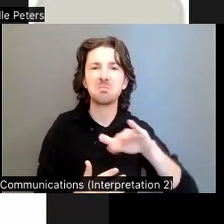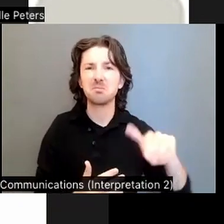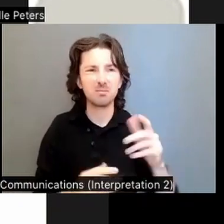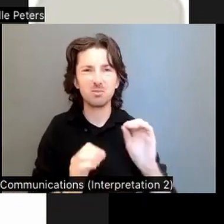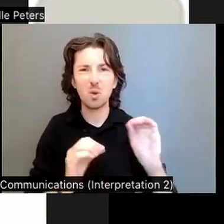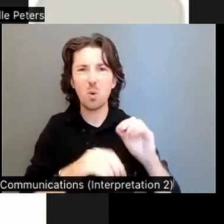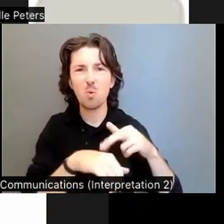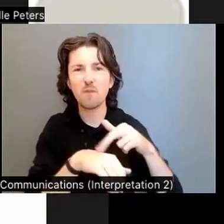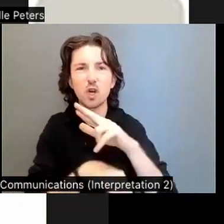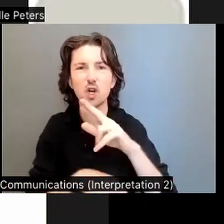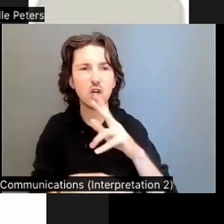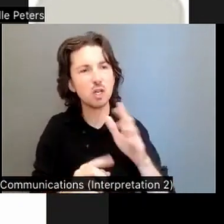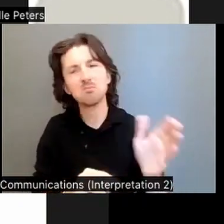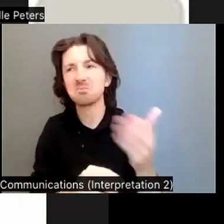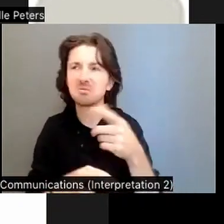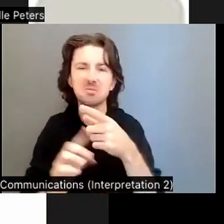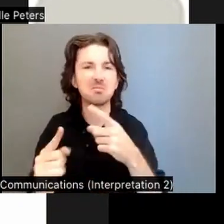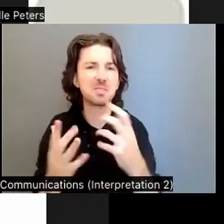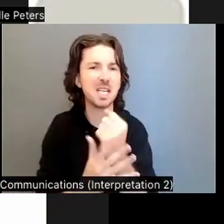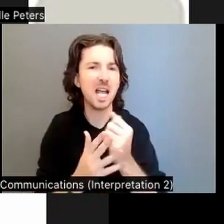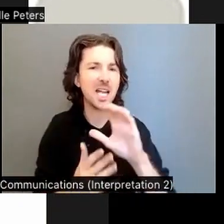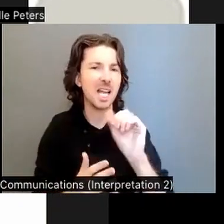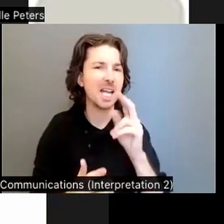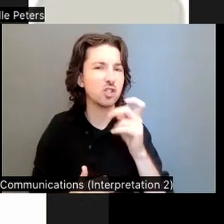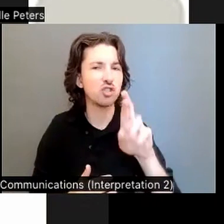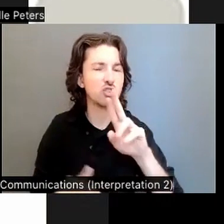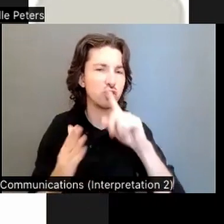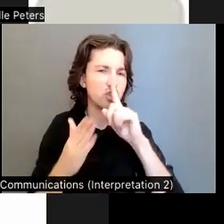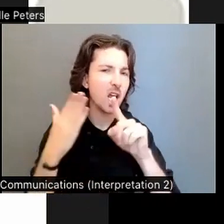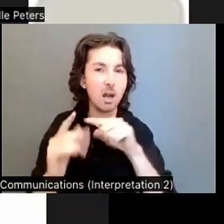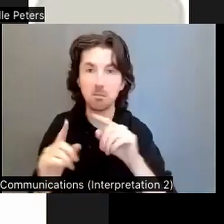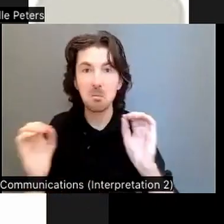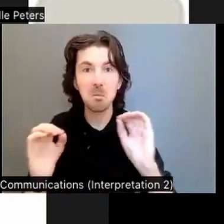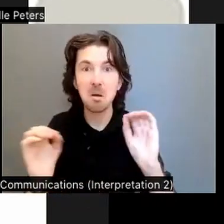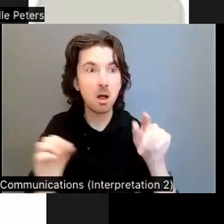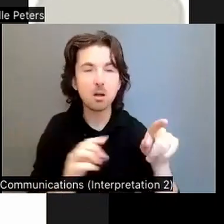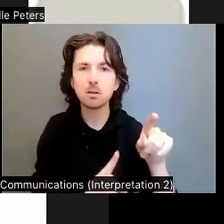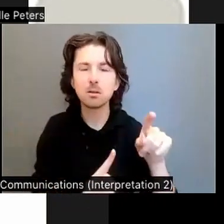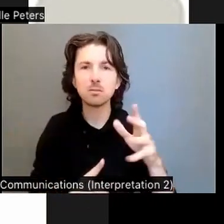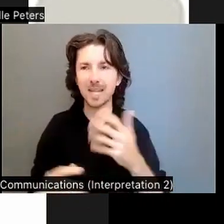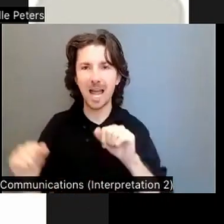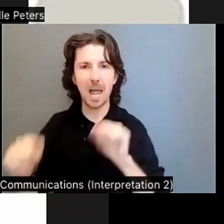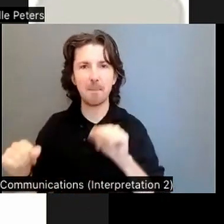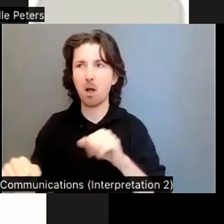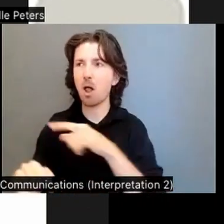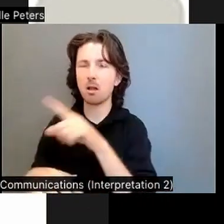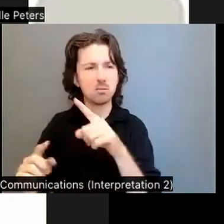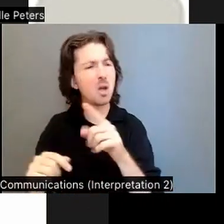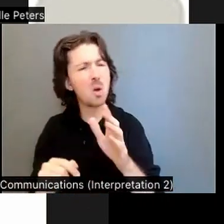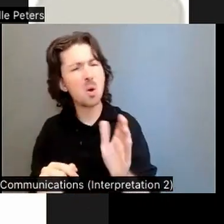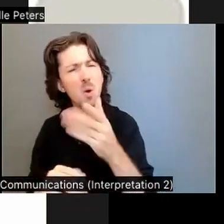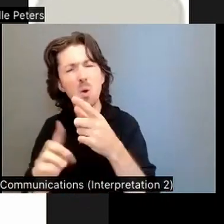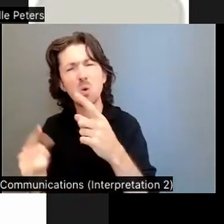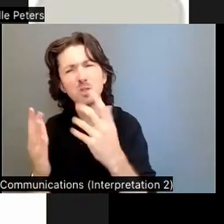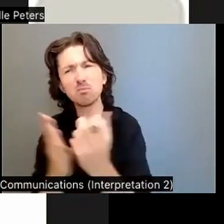medical ableism, and then how screening spaces are built and accessible or not, and even ideas